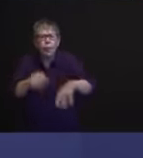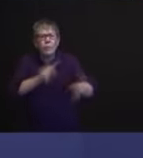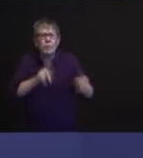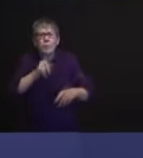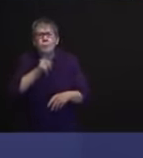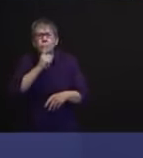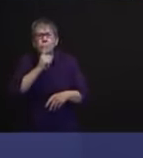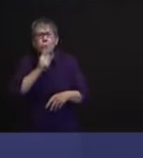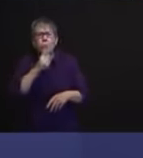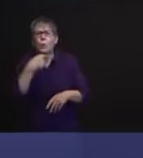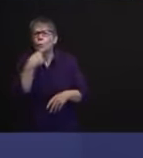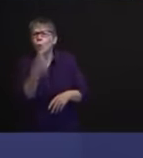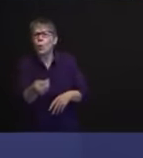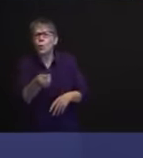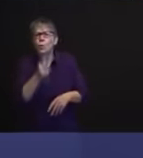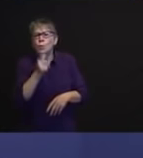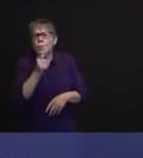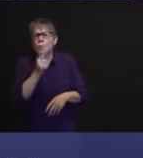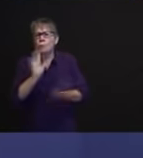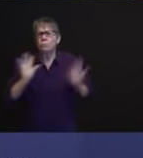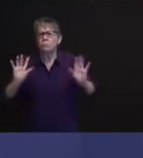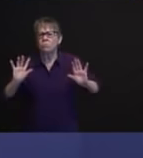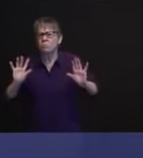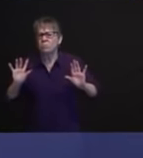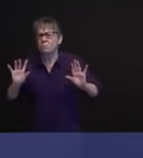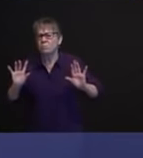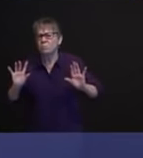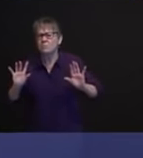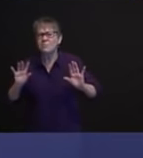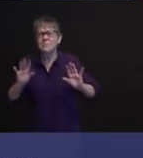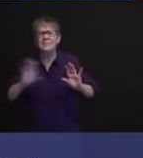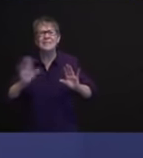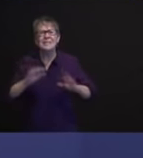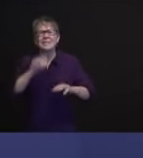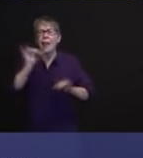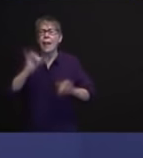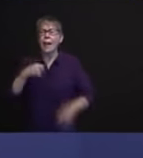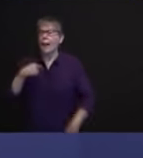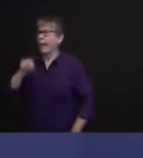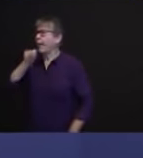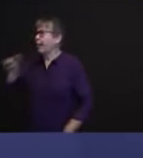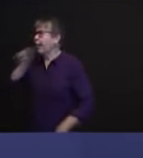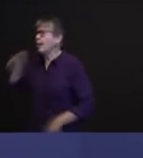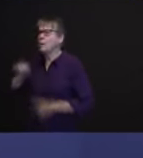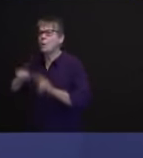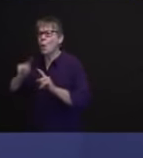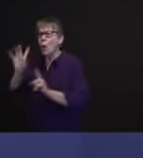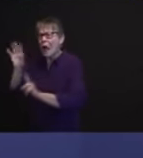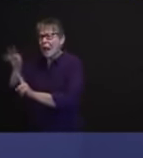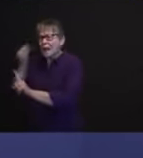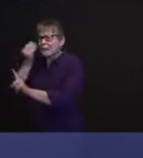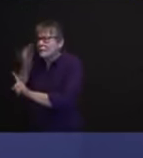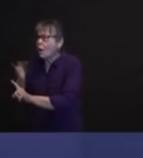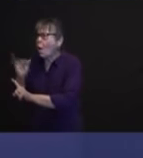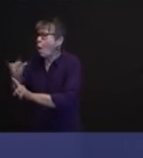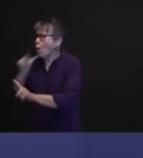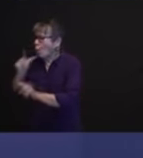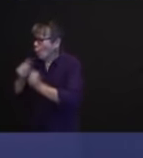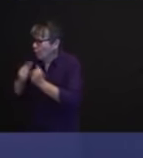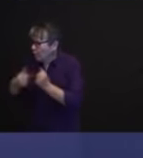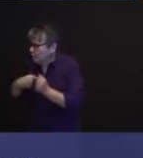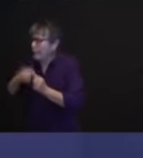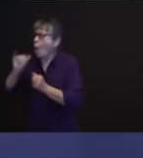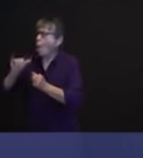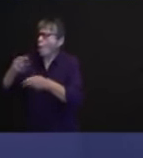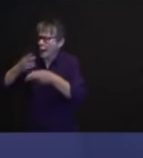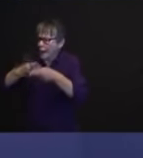hey, you're not ratting out your neighbors, you're helping to protect them. You're helping to protect the other people who might have been exposed, and that's very important. The other